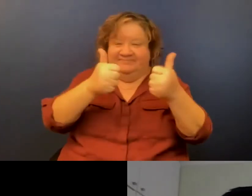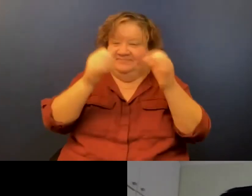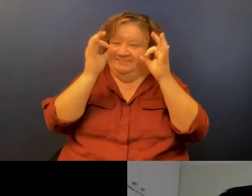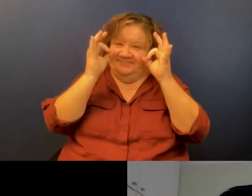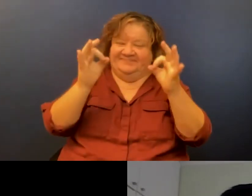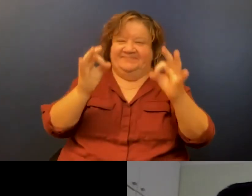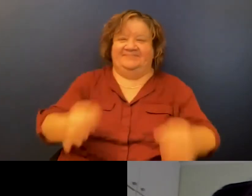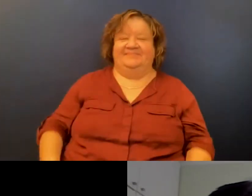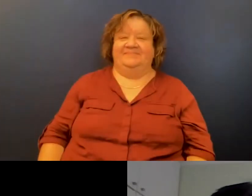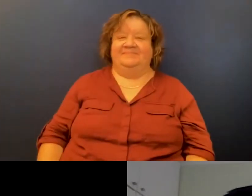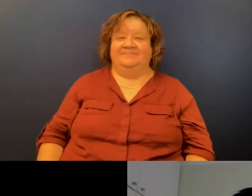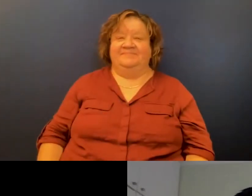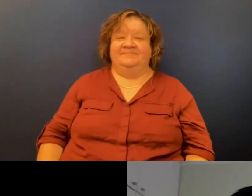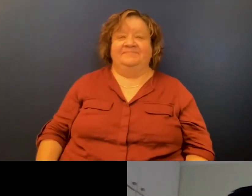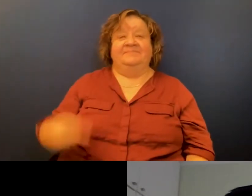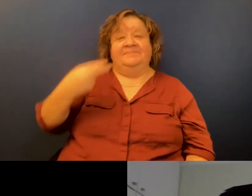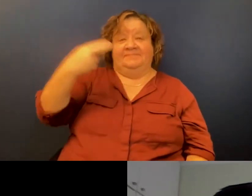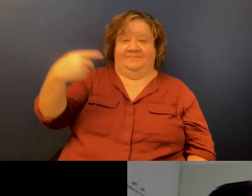My name is Gabriel Heredia.